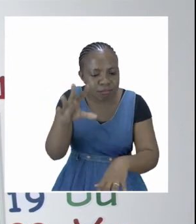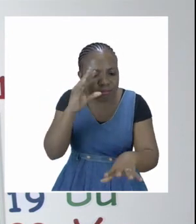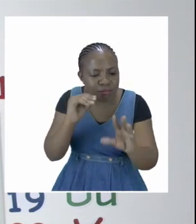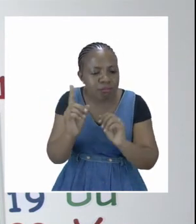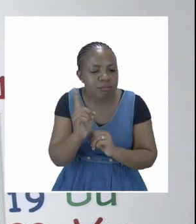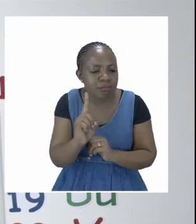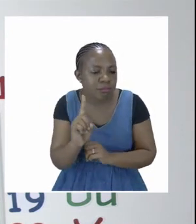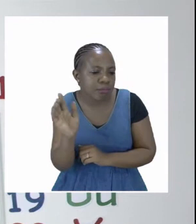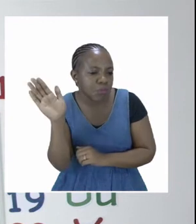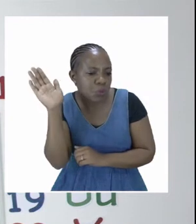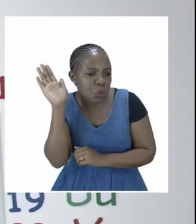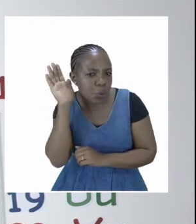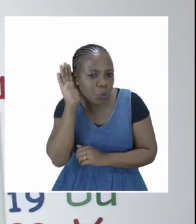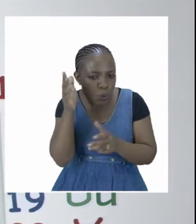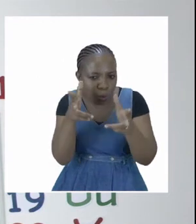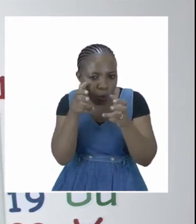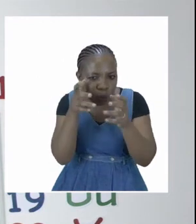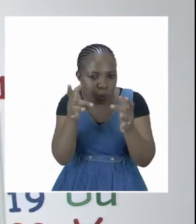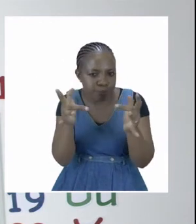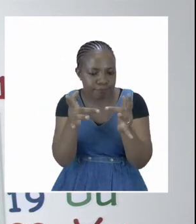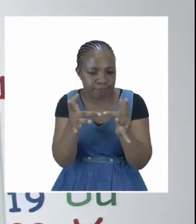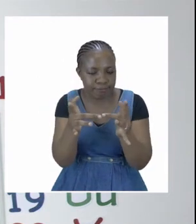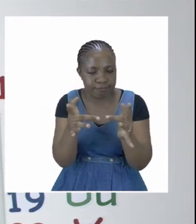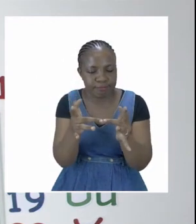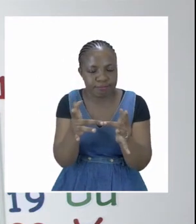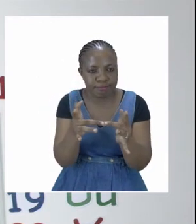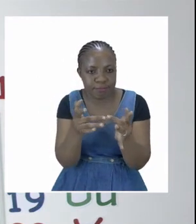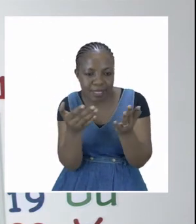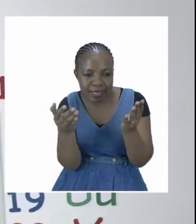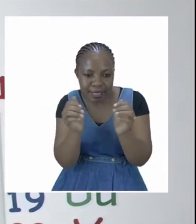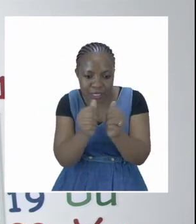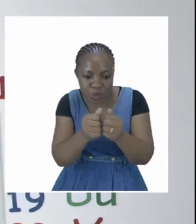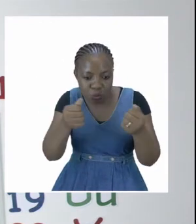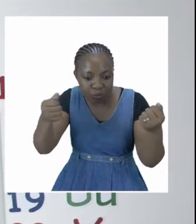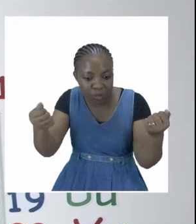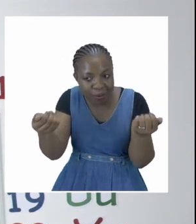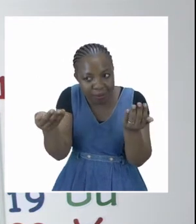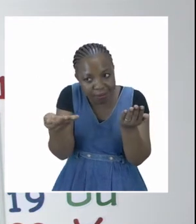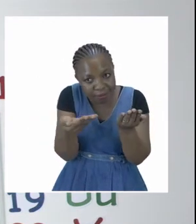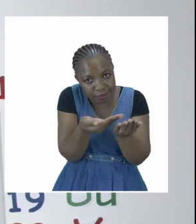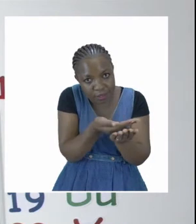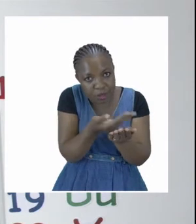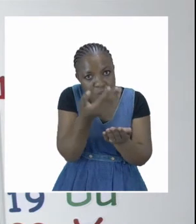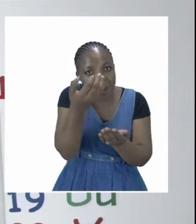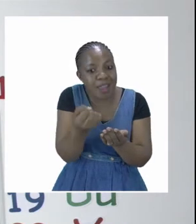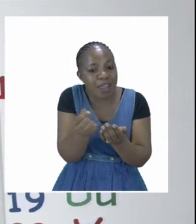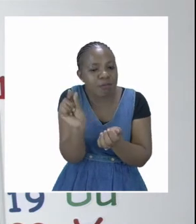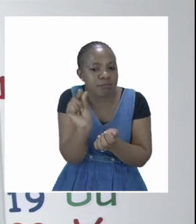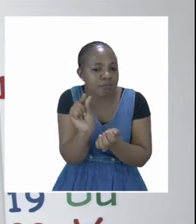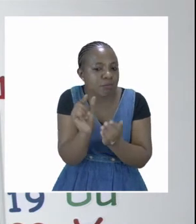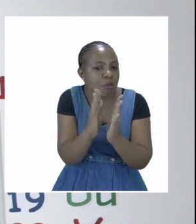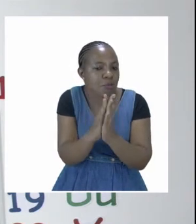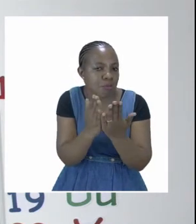or watching online. Inside the newspapers, there is an insert of the lesson